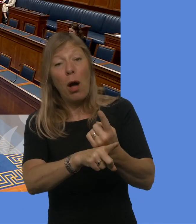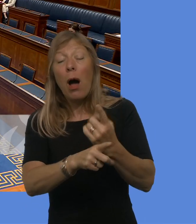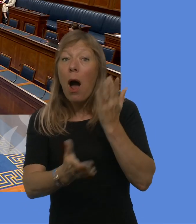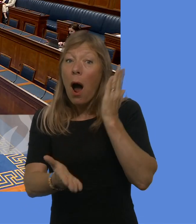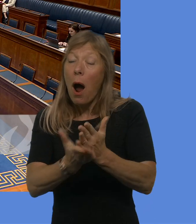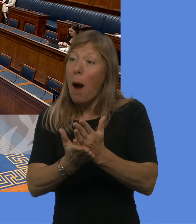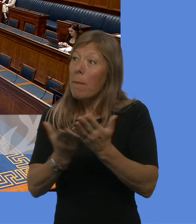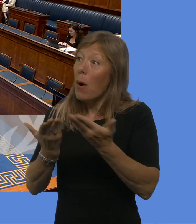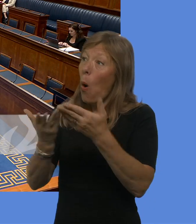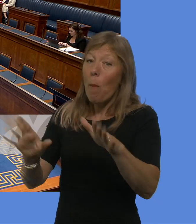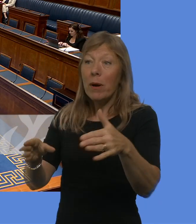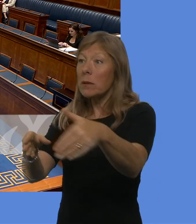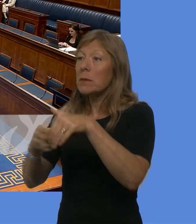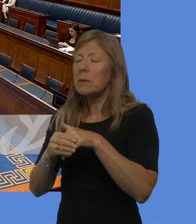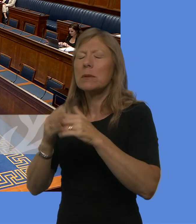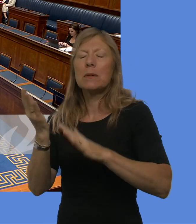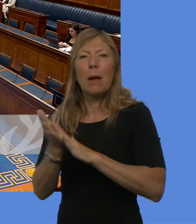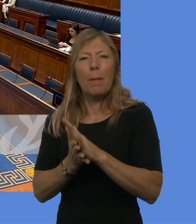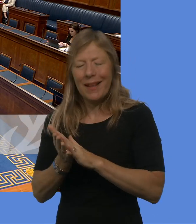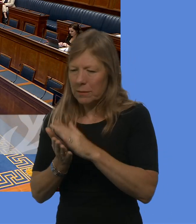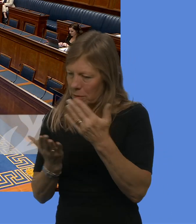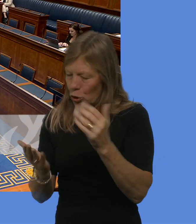Brett. Question number 2, Mr. Minister.